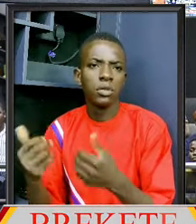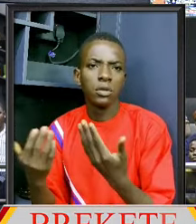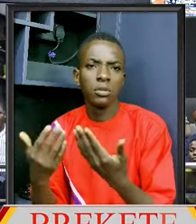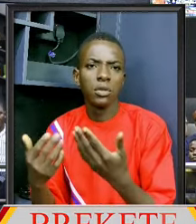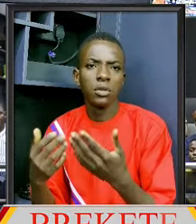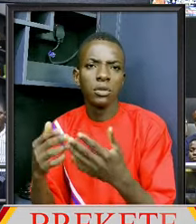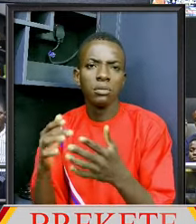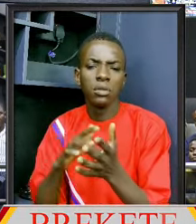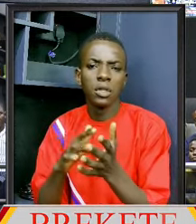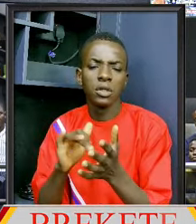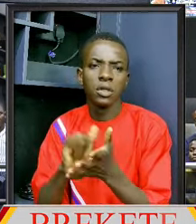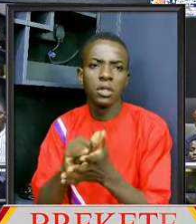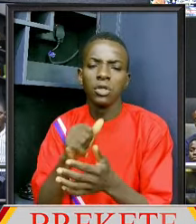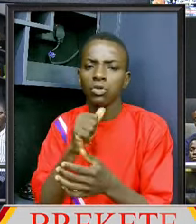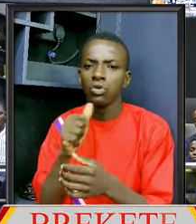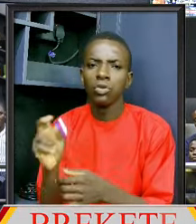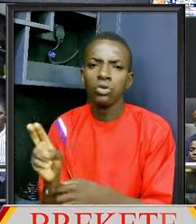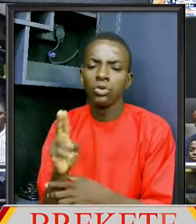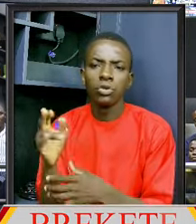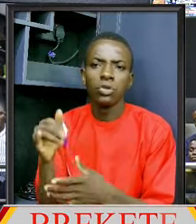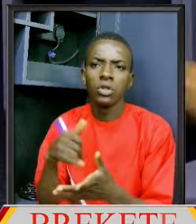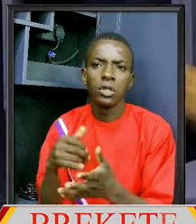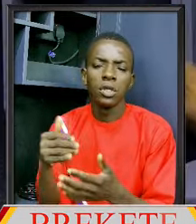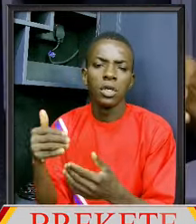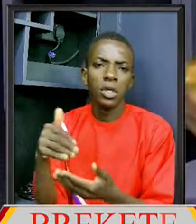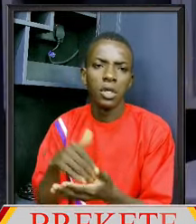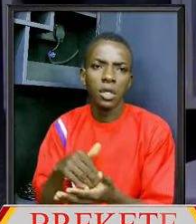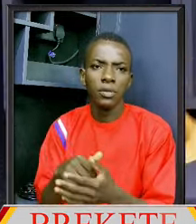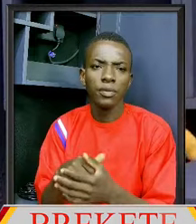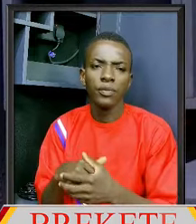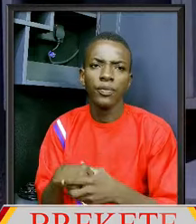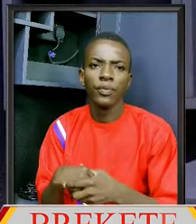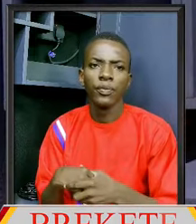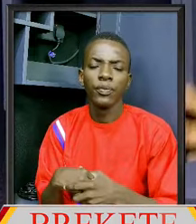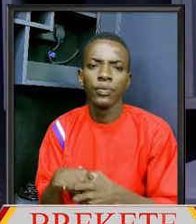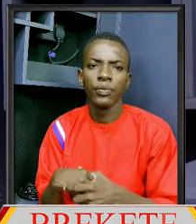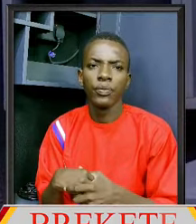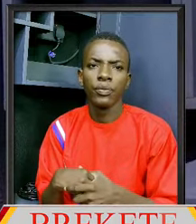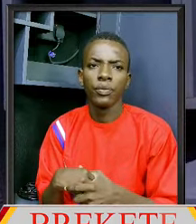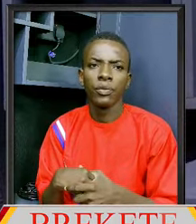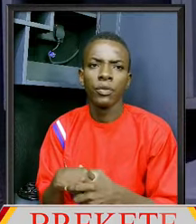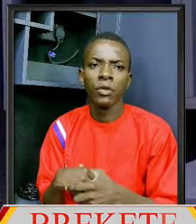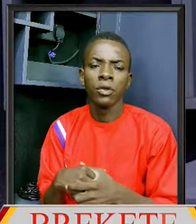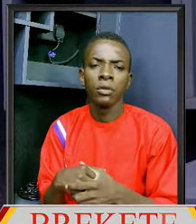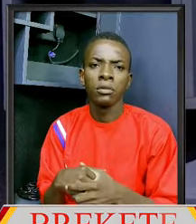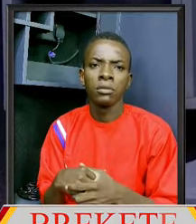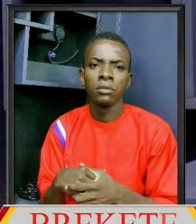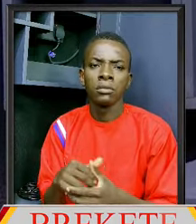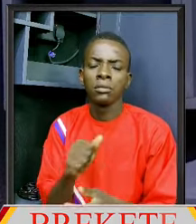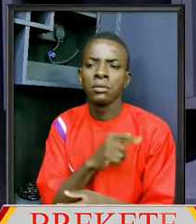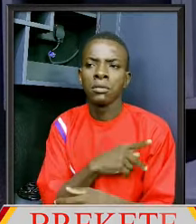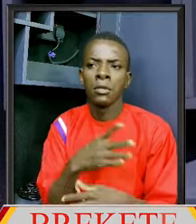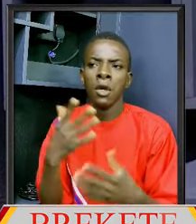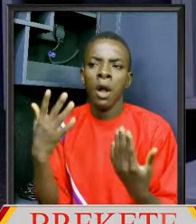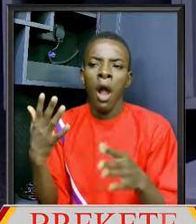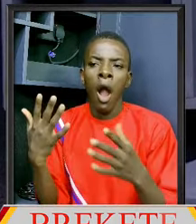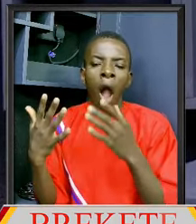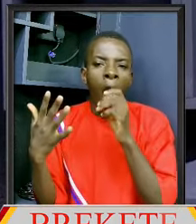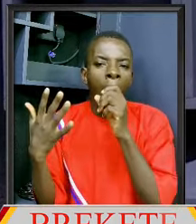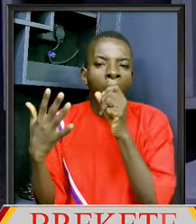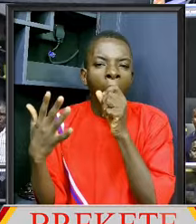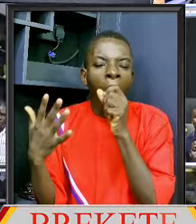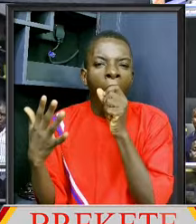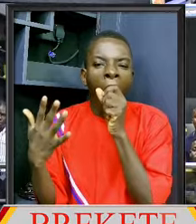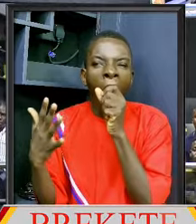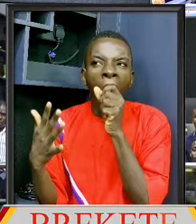he be medicine, where be say, they know the agree, make that people, make people take him. Make I stop here. Yes, I'm going to appreciate consultant Ike. Before Una